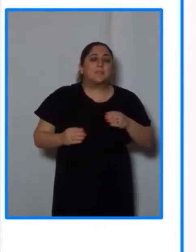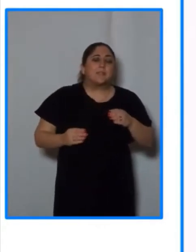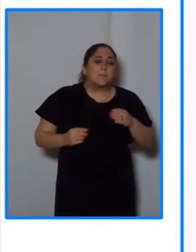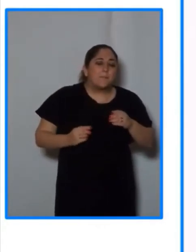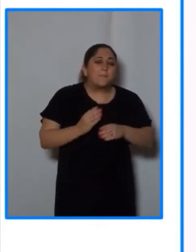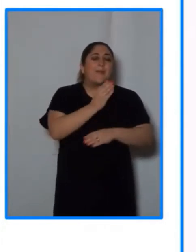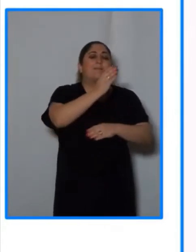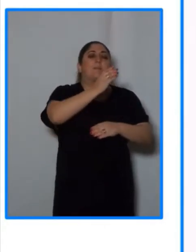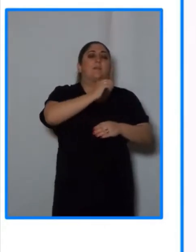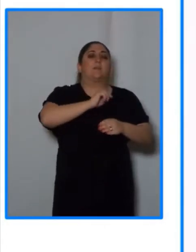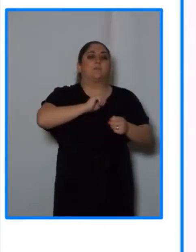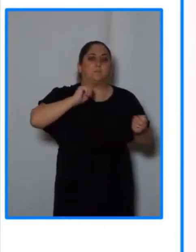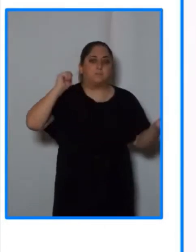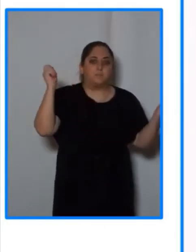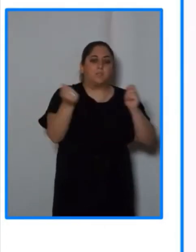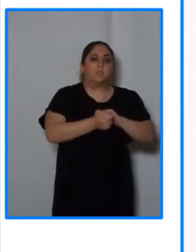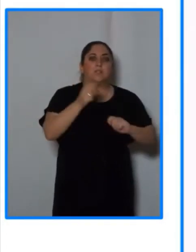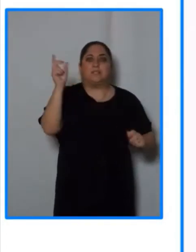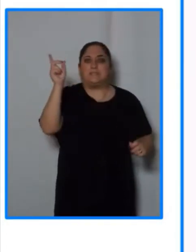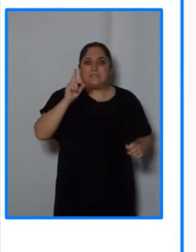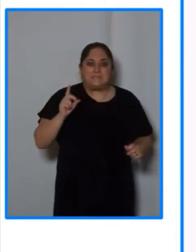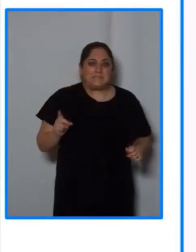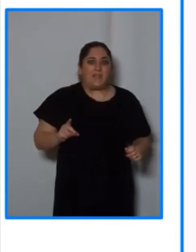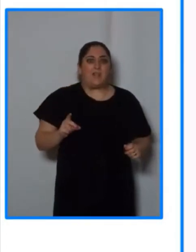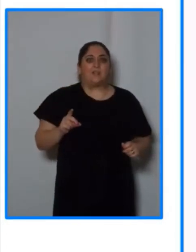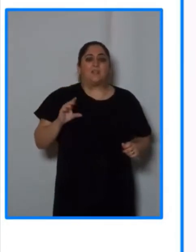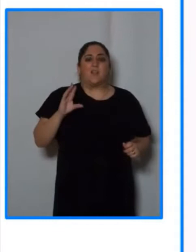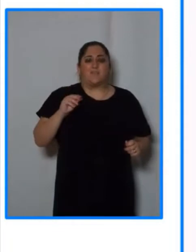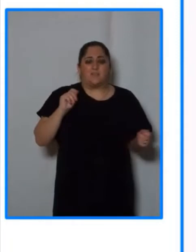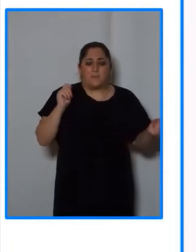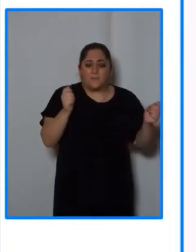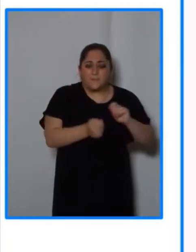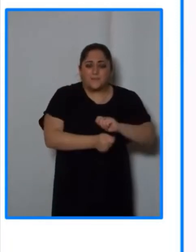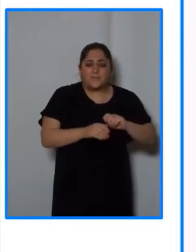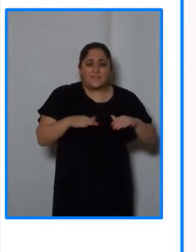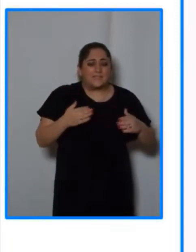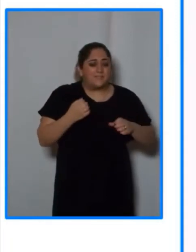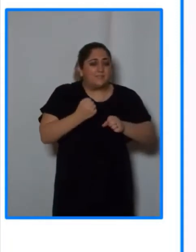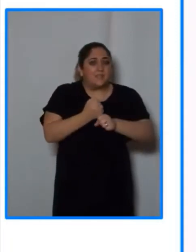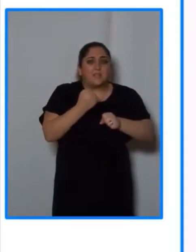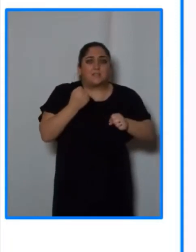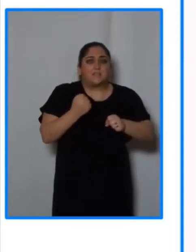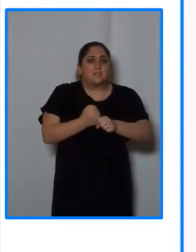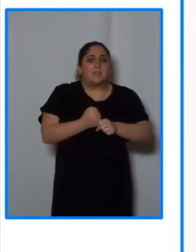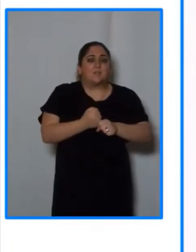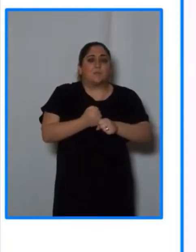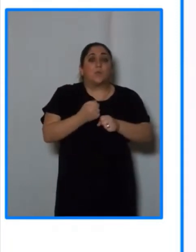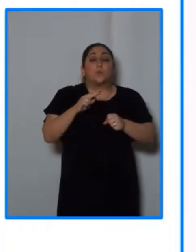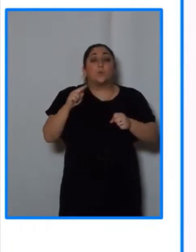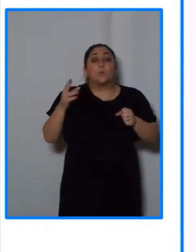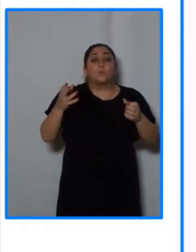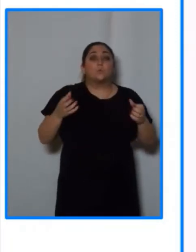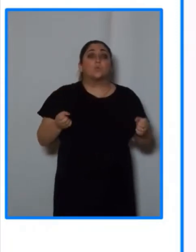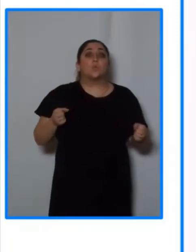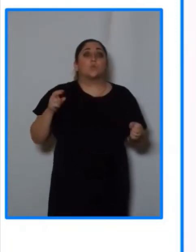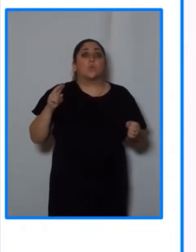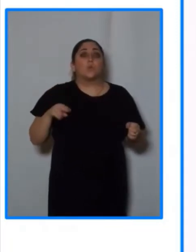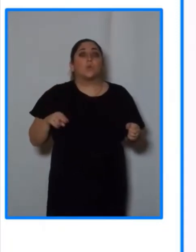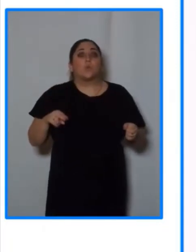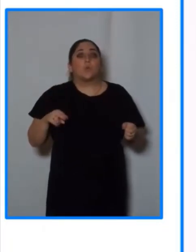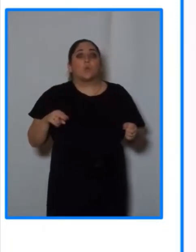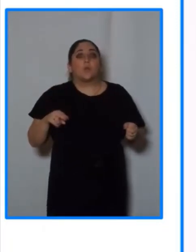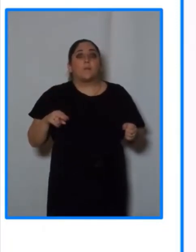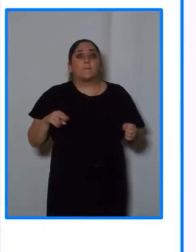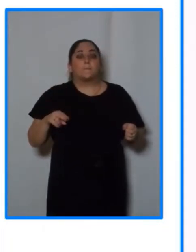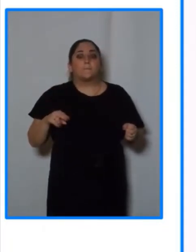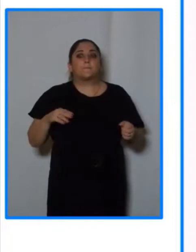requires changes to design, it requires changes to implementation, it requires also changes to just purely the